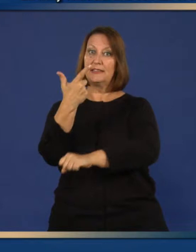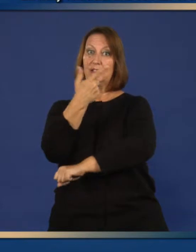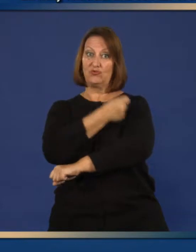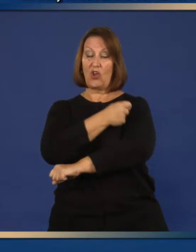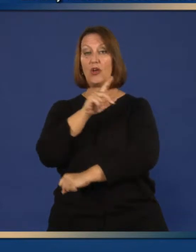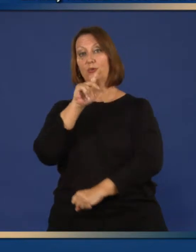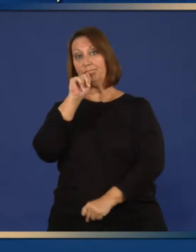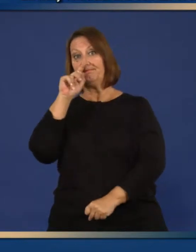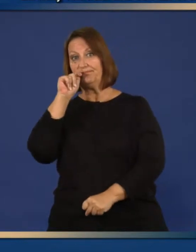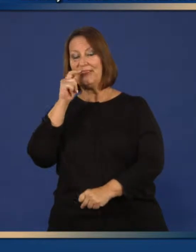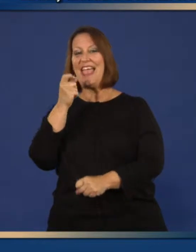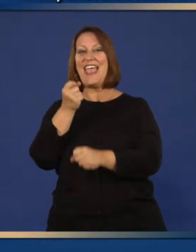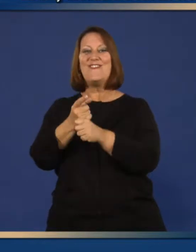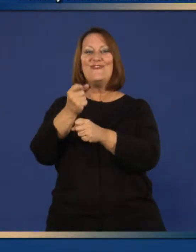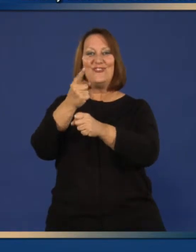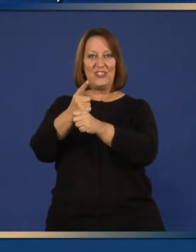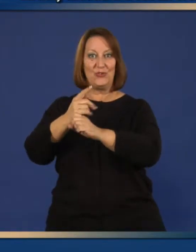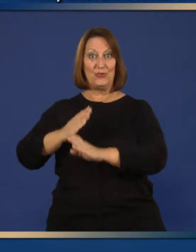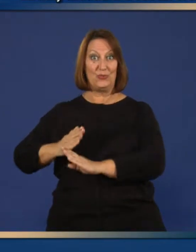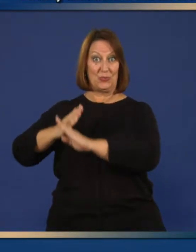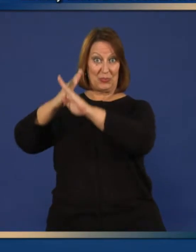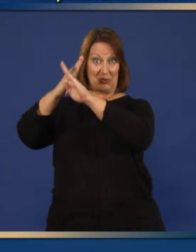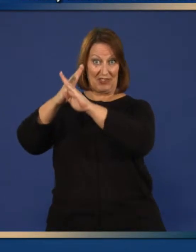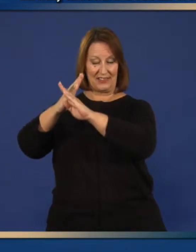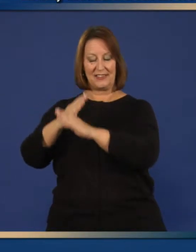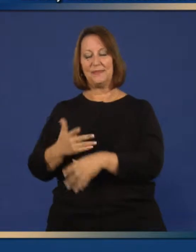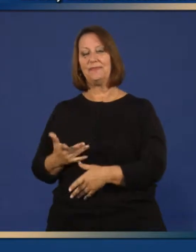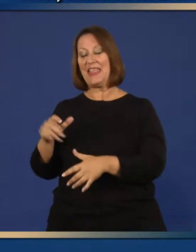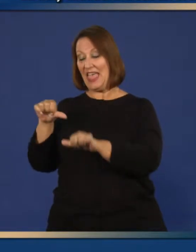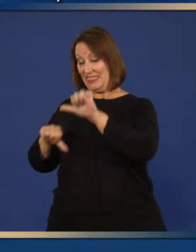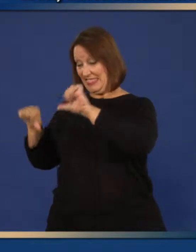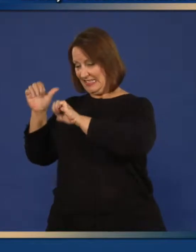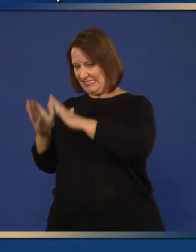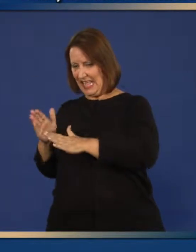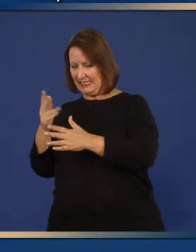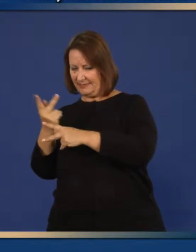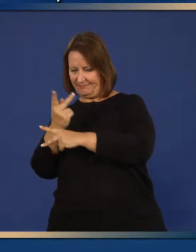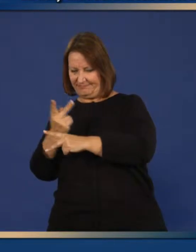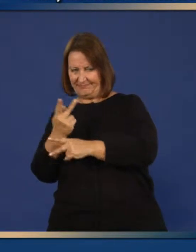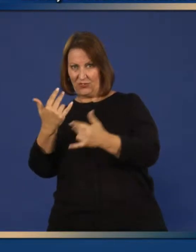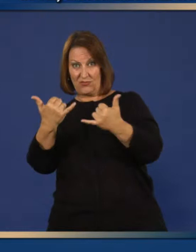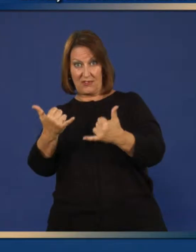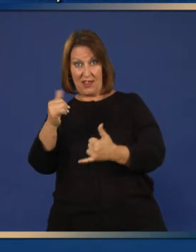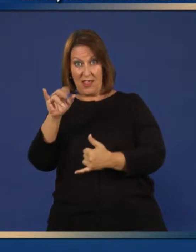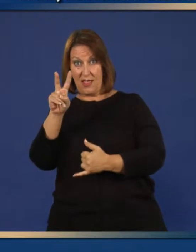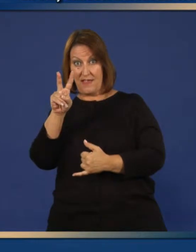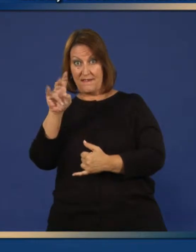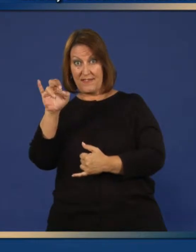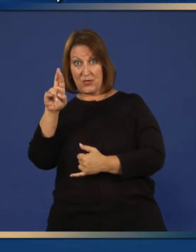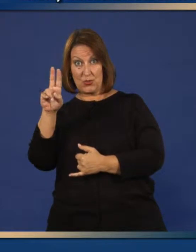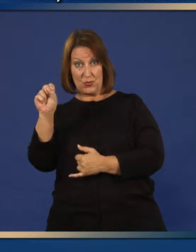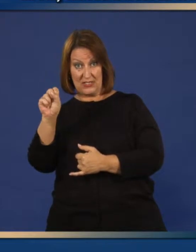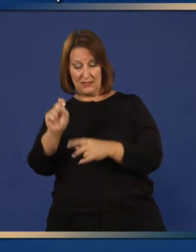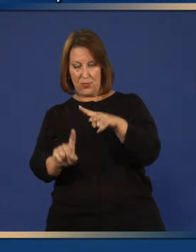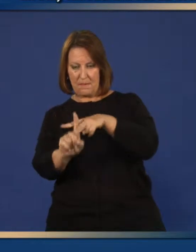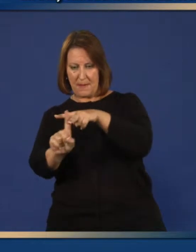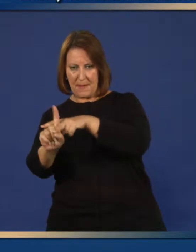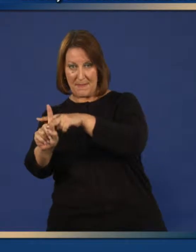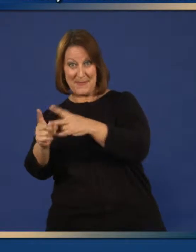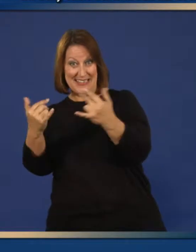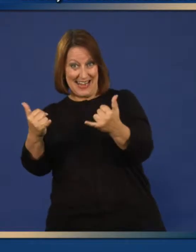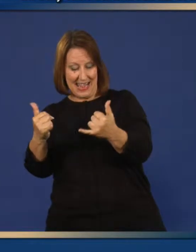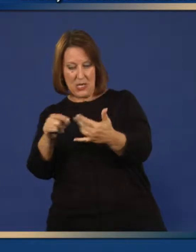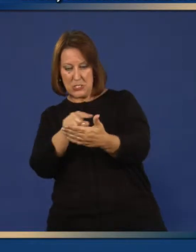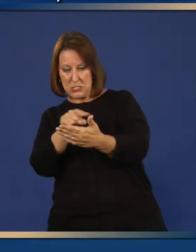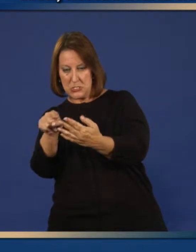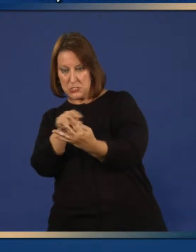year, scientists try to match the viruses in the vaccine to those most likely to cause flu that